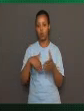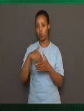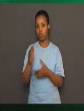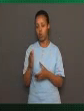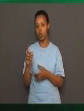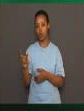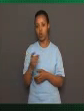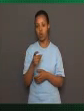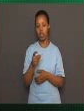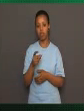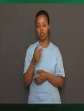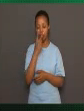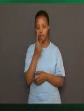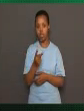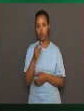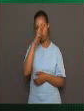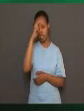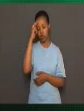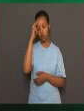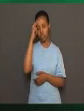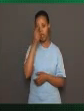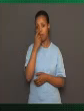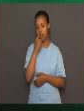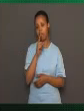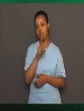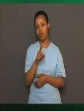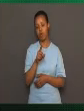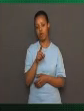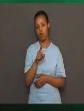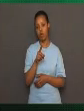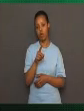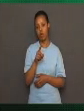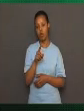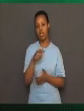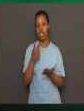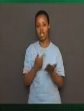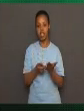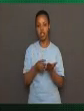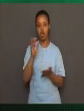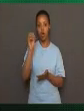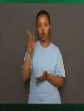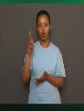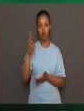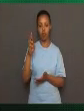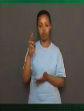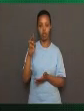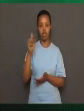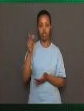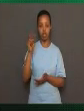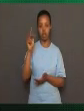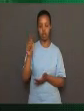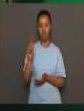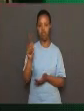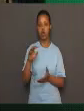observable causes. We can find examples of operant conditioning at work all around